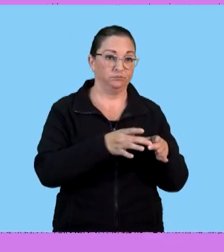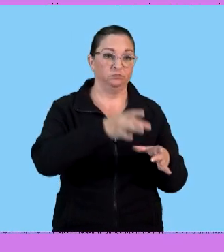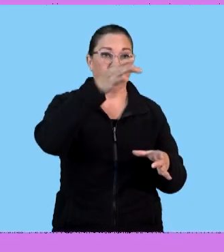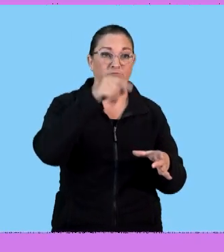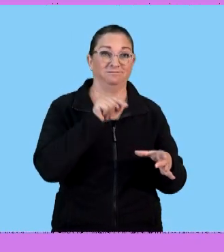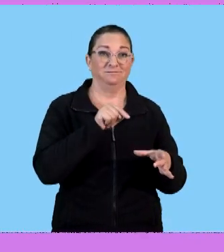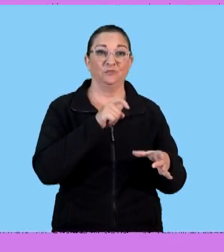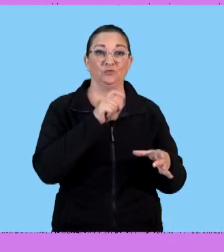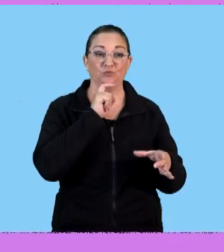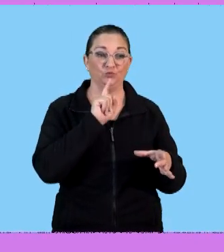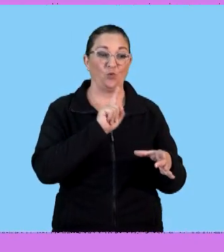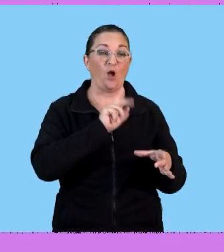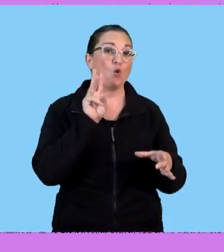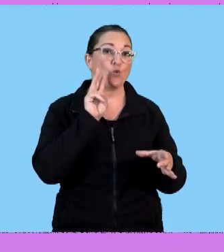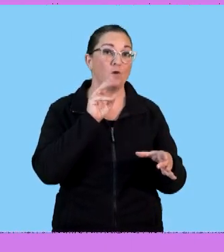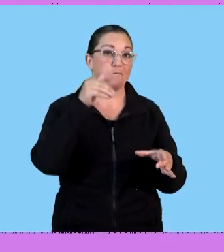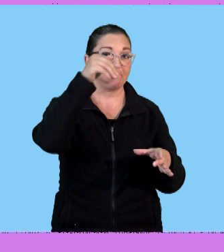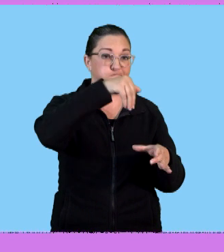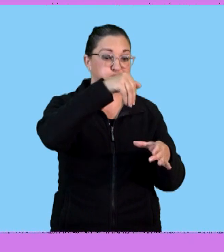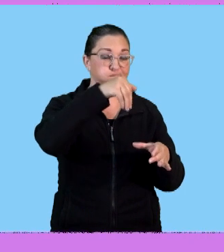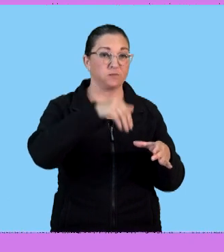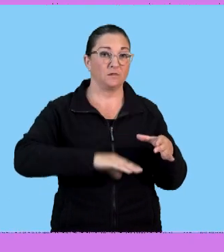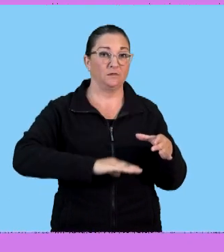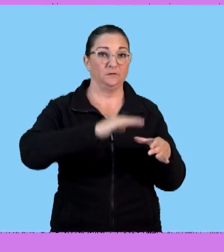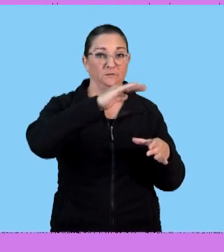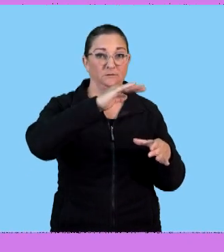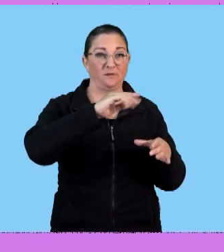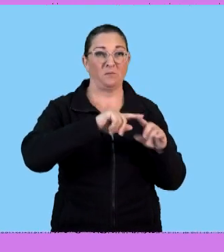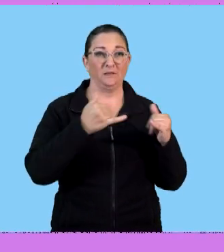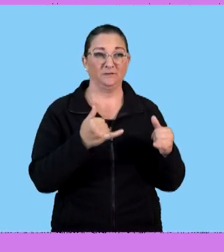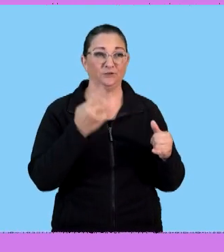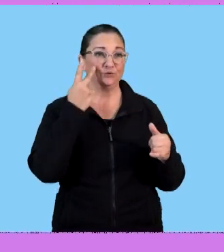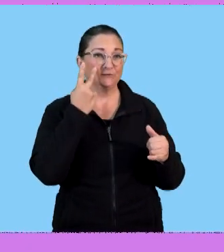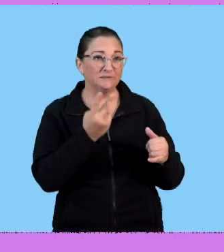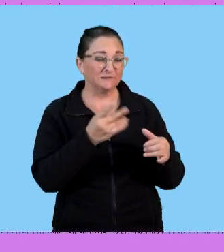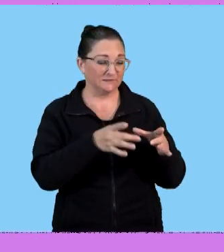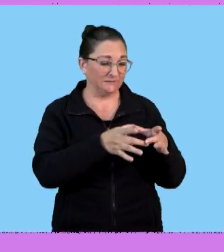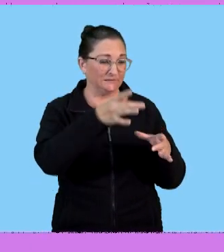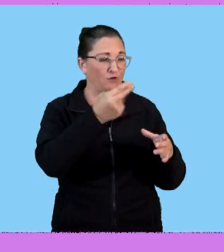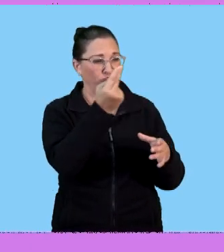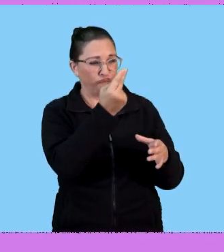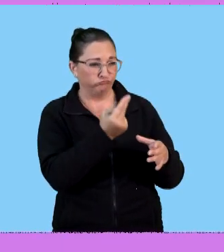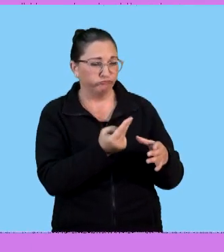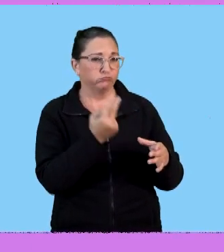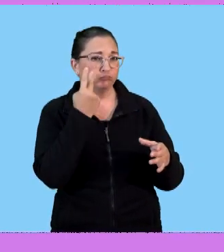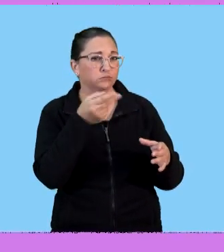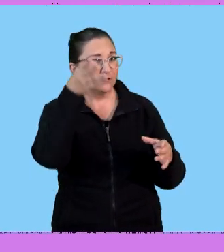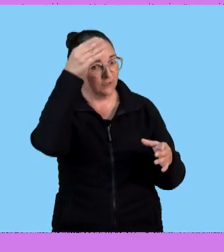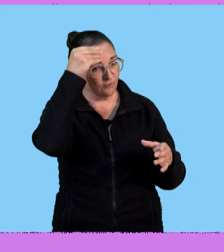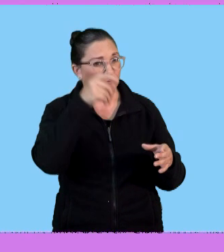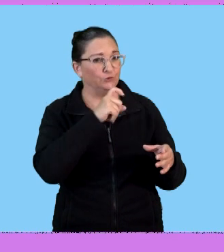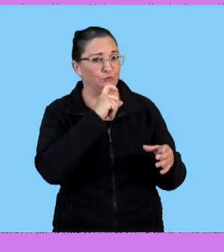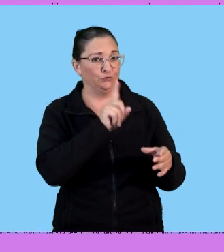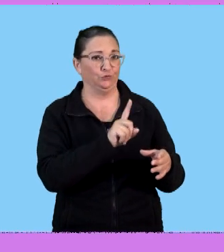tank is used to store water. So there we have our cylindrical tank. It says use the diagram and the information below, right,